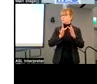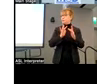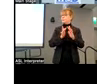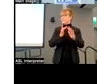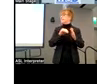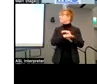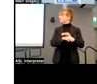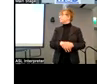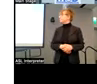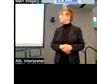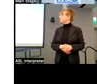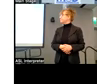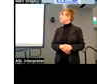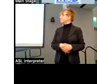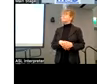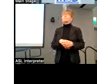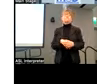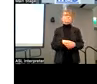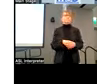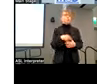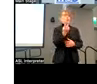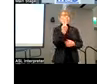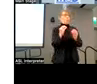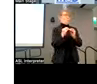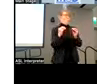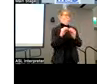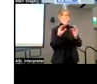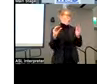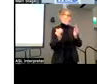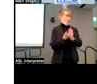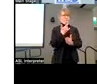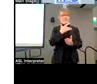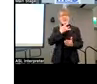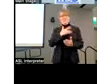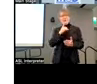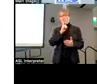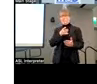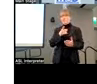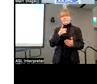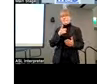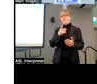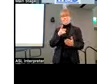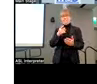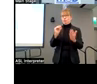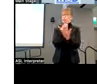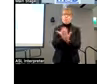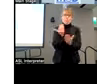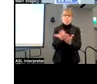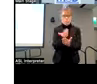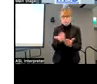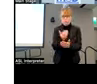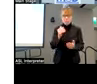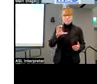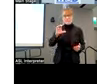just two more very novel solutions that we're working on really that I think are at the cutting edge. The first is that, as you know, we're still in the COVID